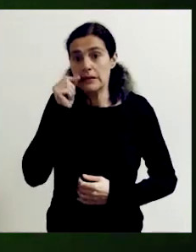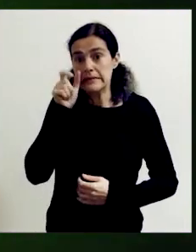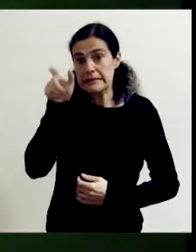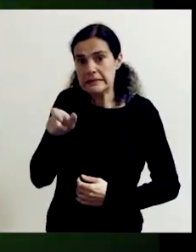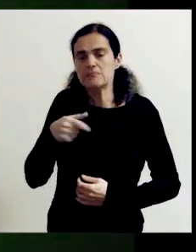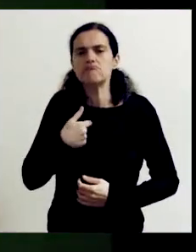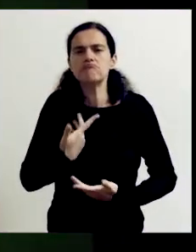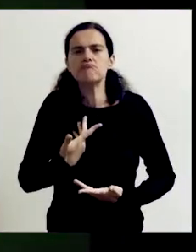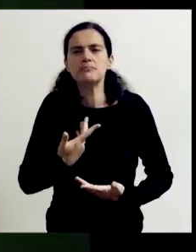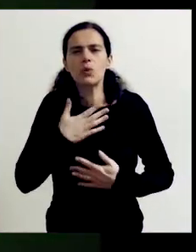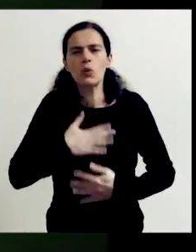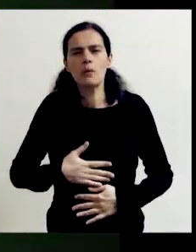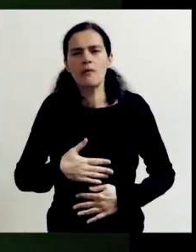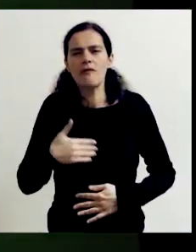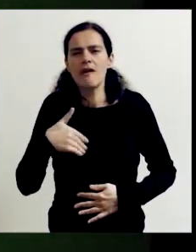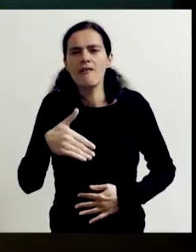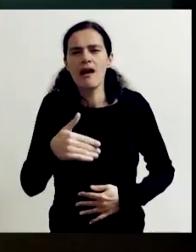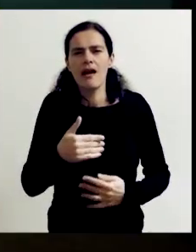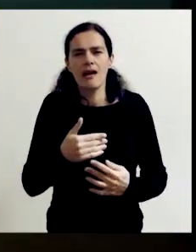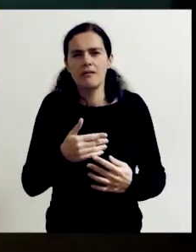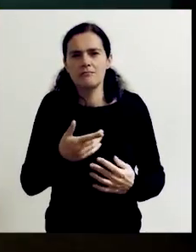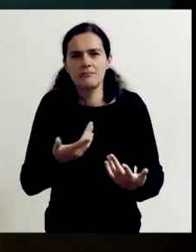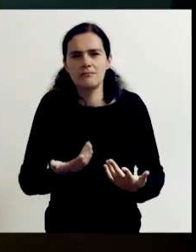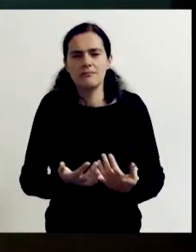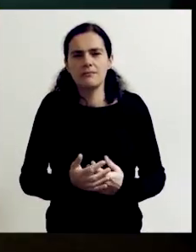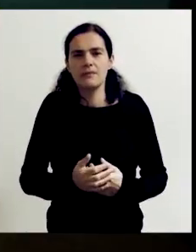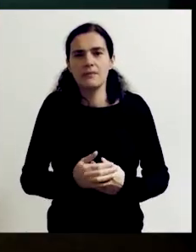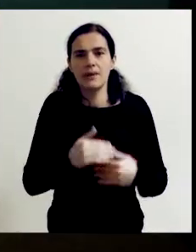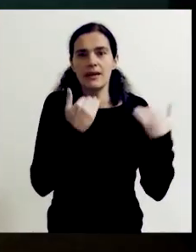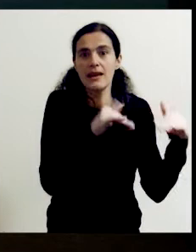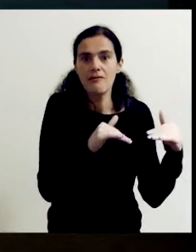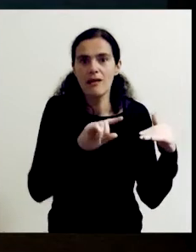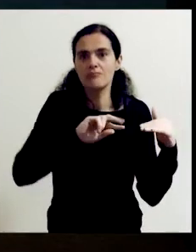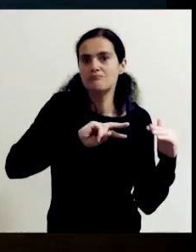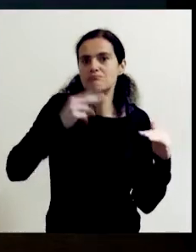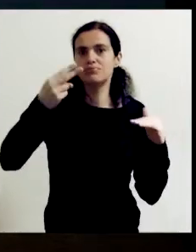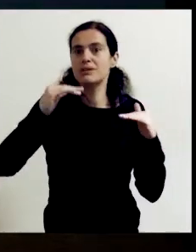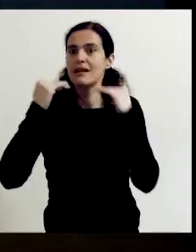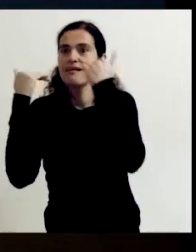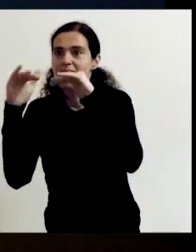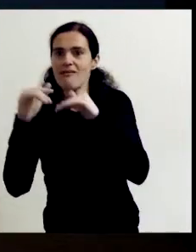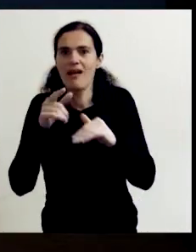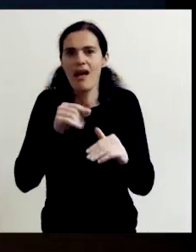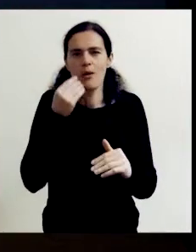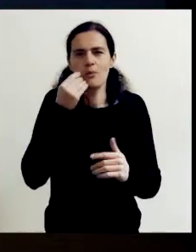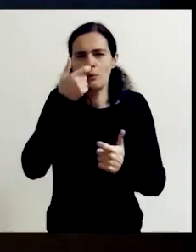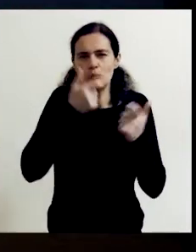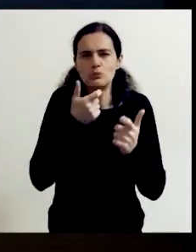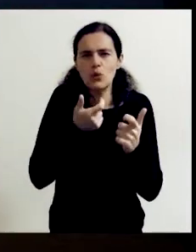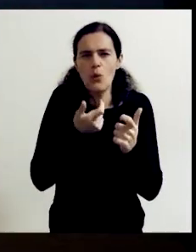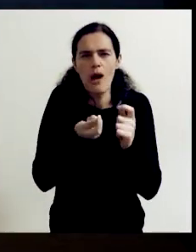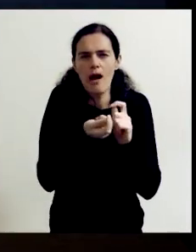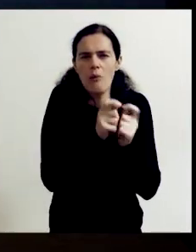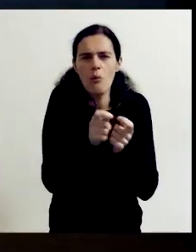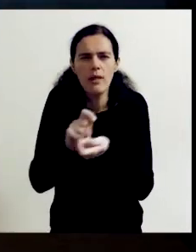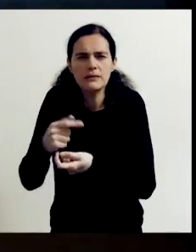of Boyle Child is going from one stage to the other, that it is